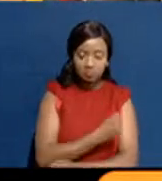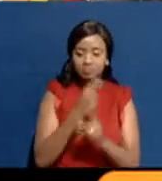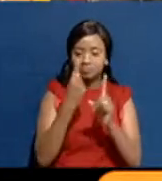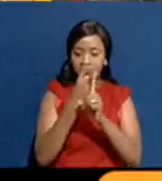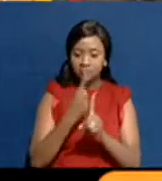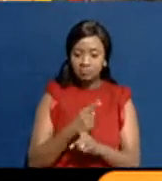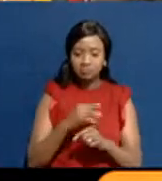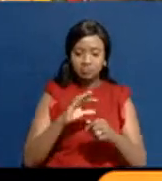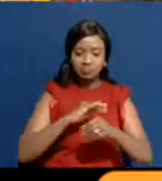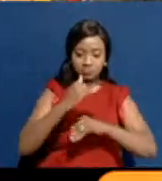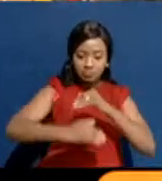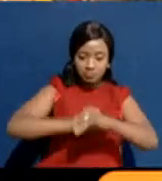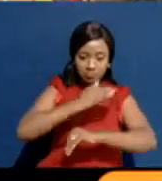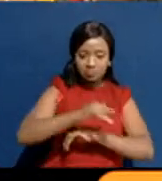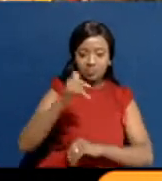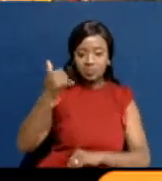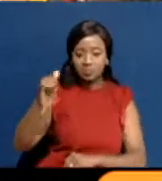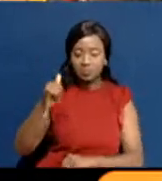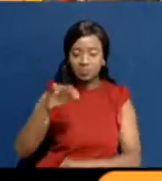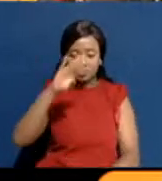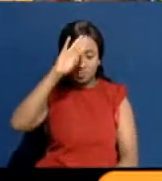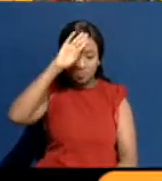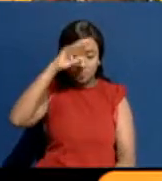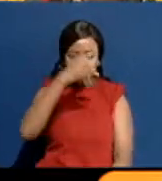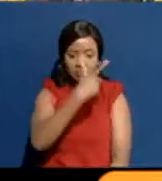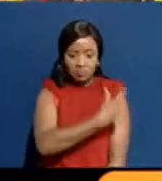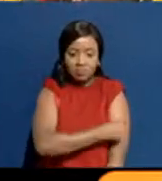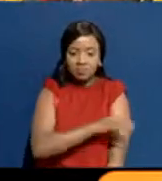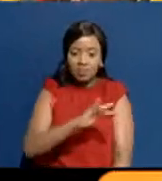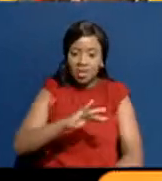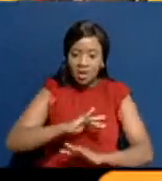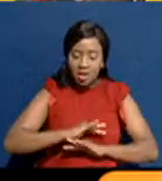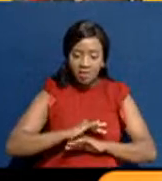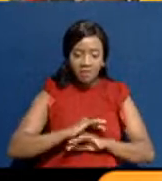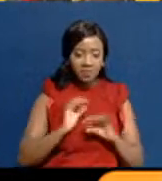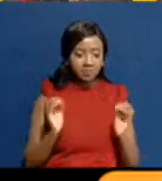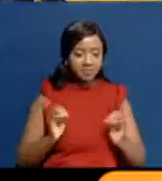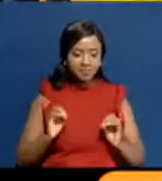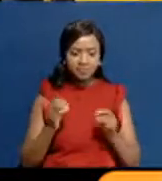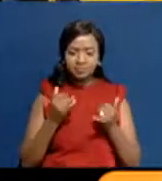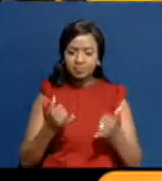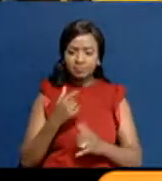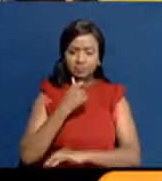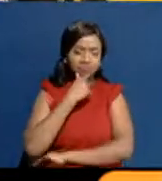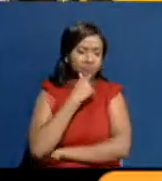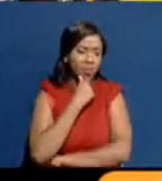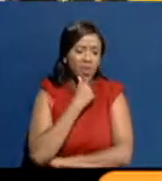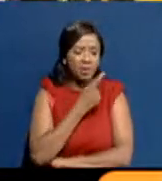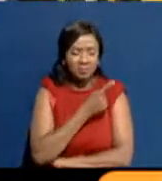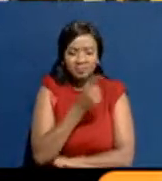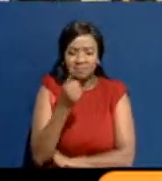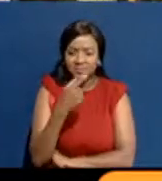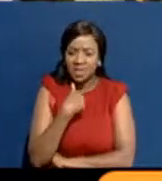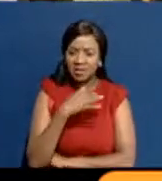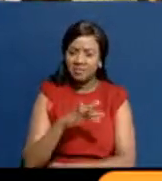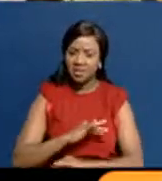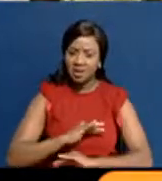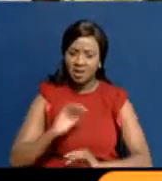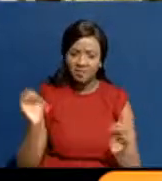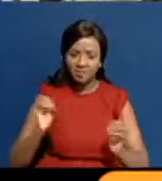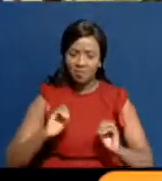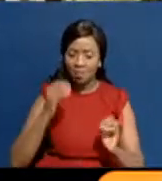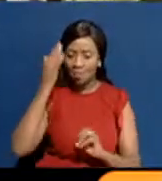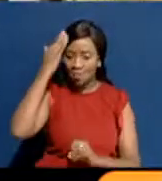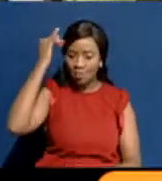plasters, yellow fever vaccines. Hakuna ya kutosha. And then you try and wonder, why don't we have enough of that? Because I remember